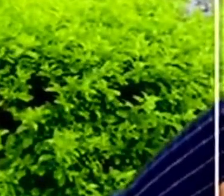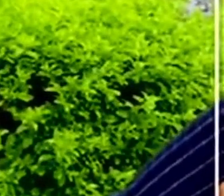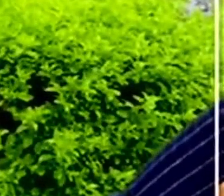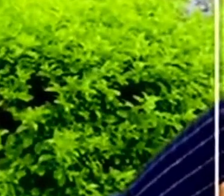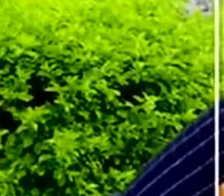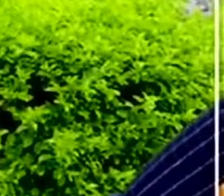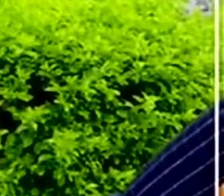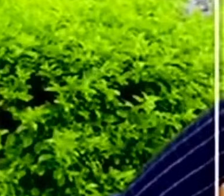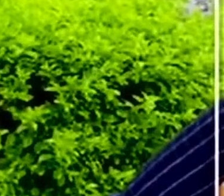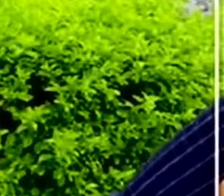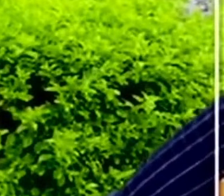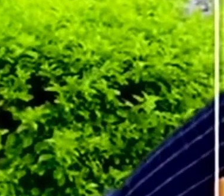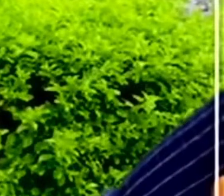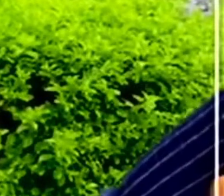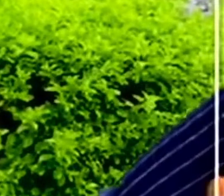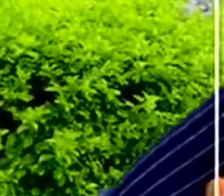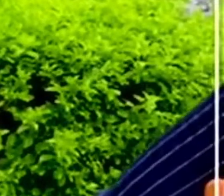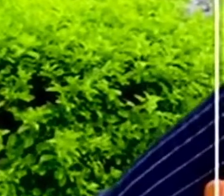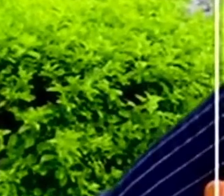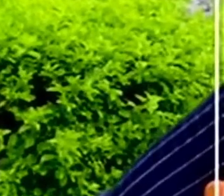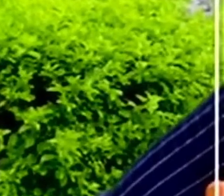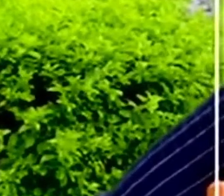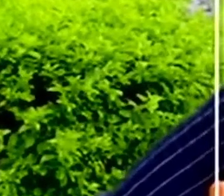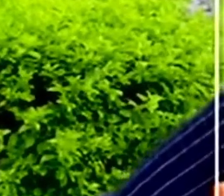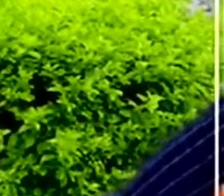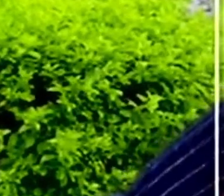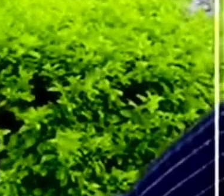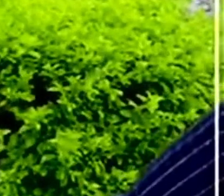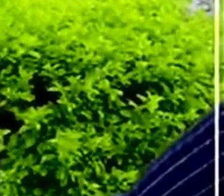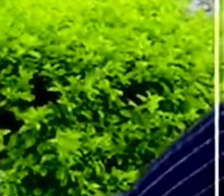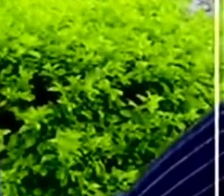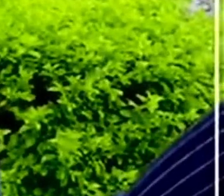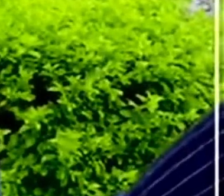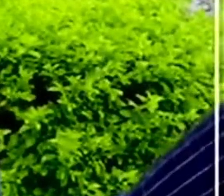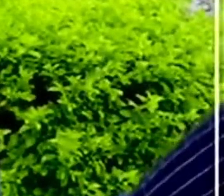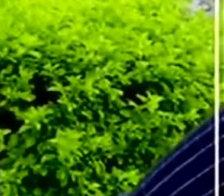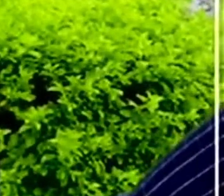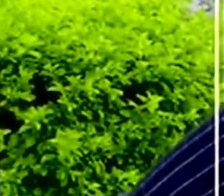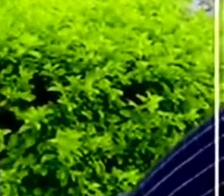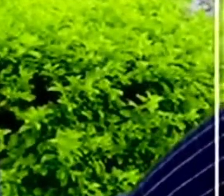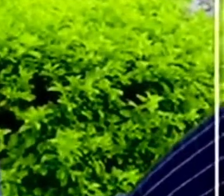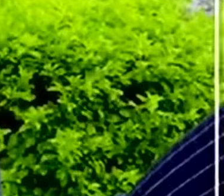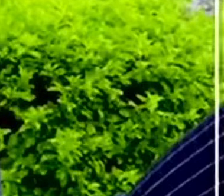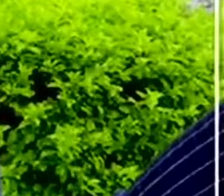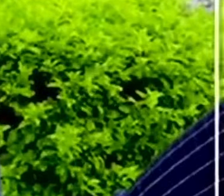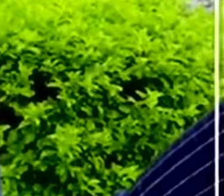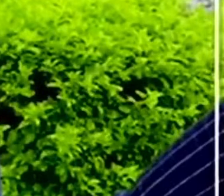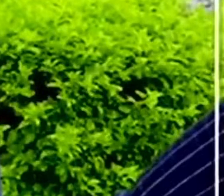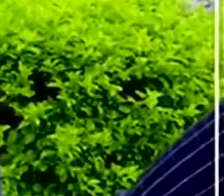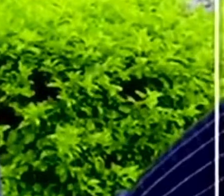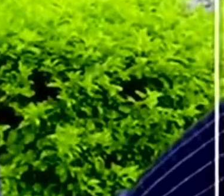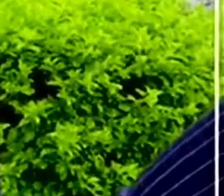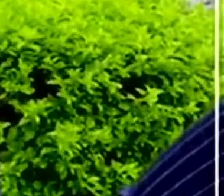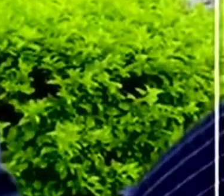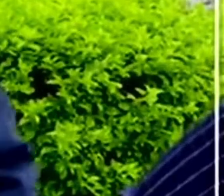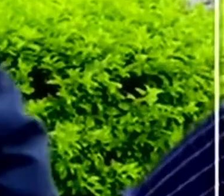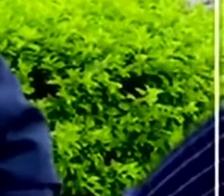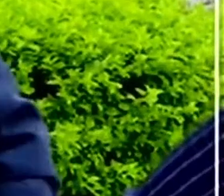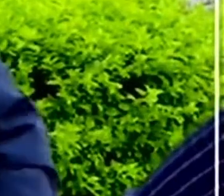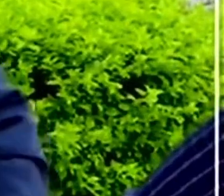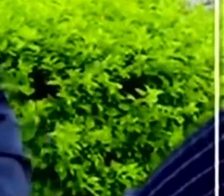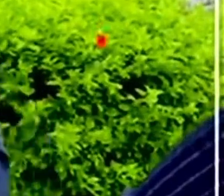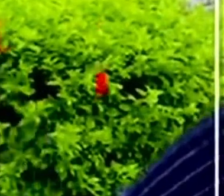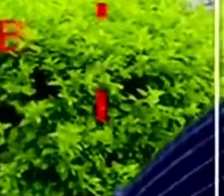constituency at village Mwanjabantu, and did his primary school at Mwanjabantu Primary School, went to secondary school at Chasa